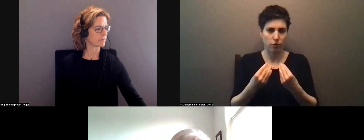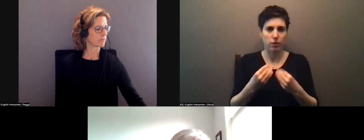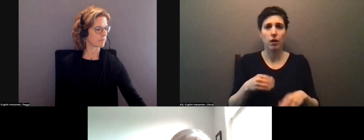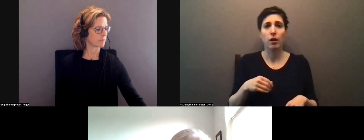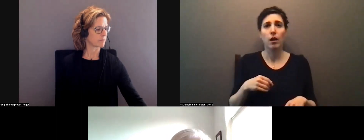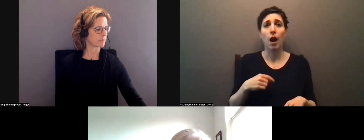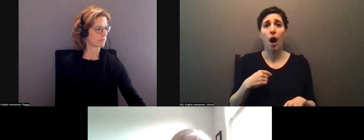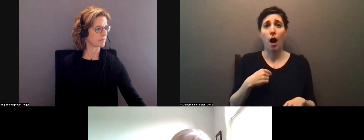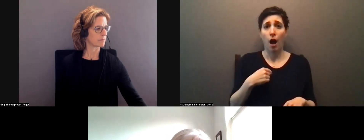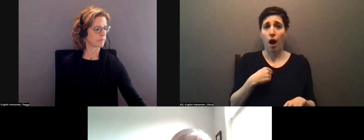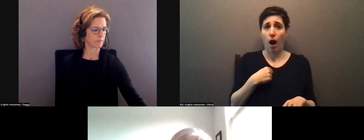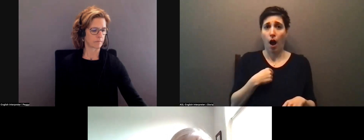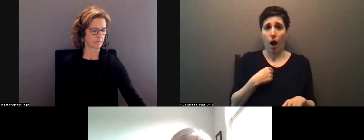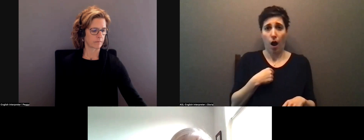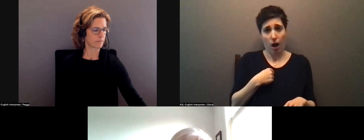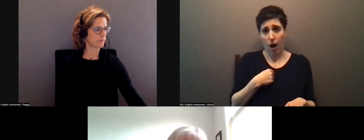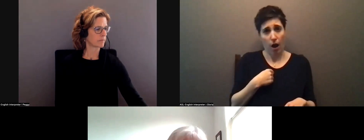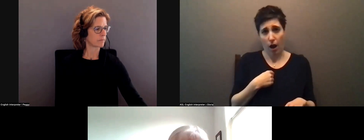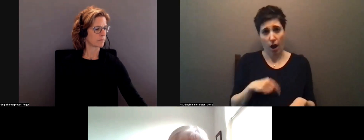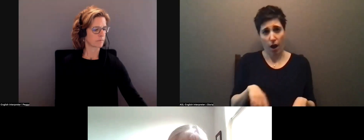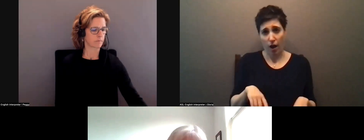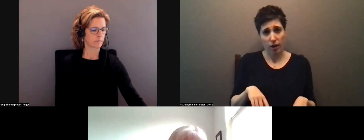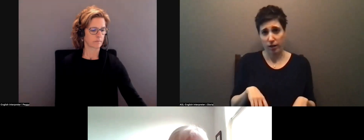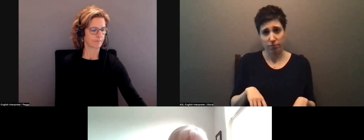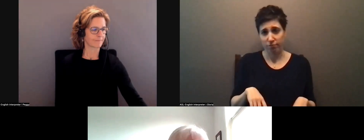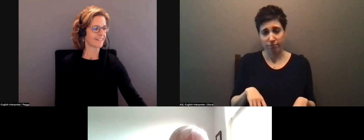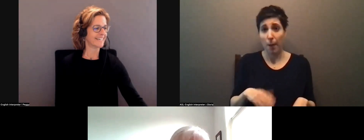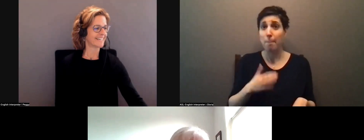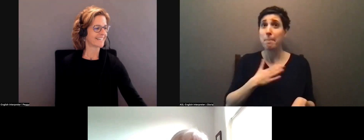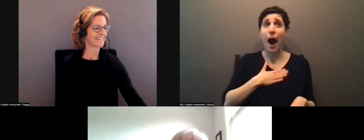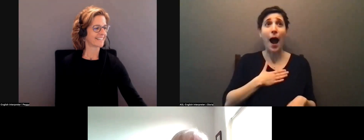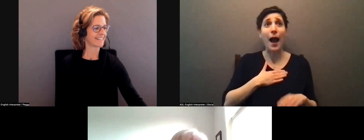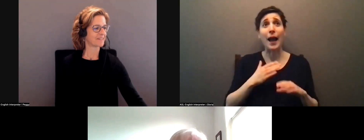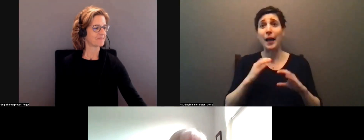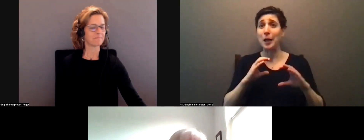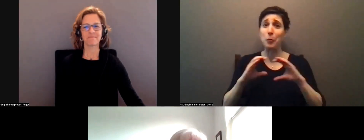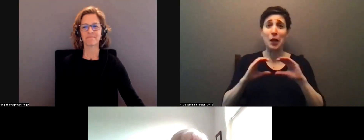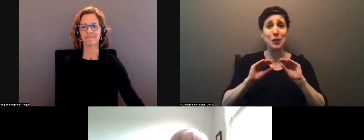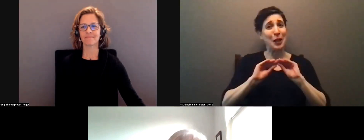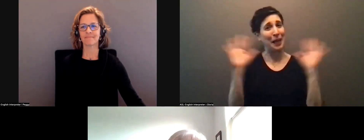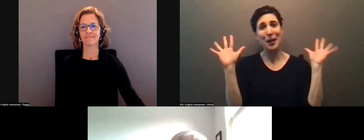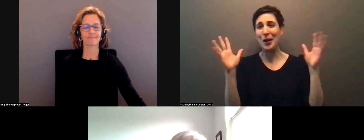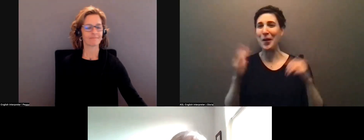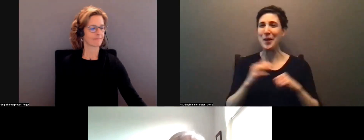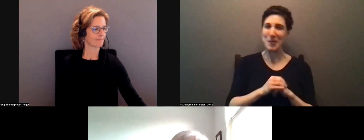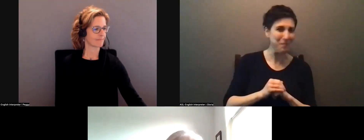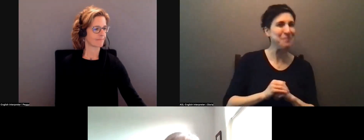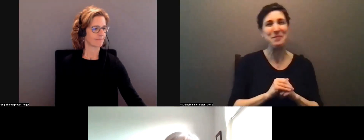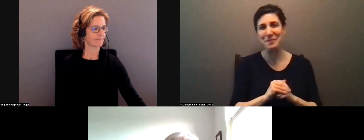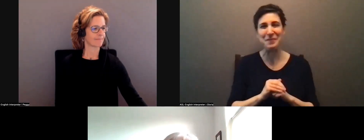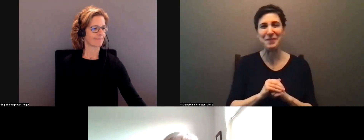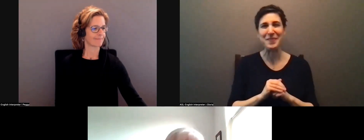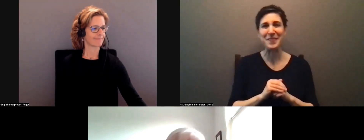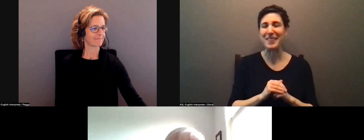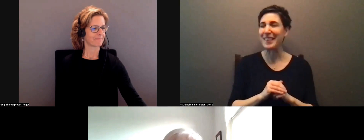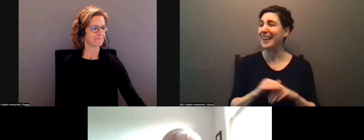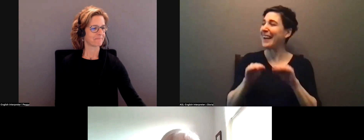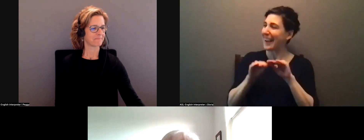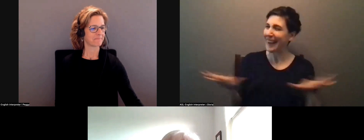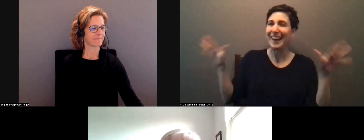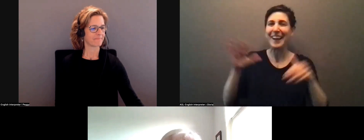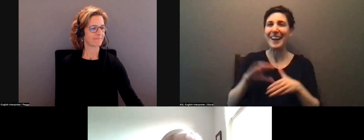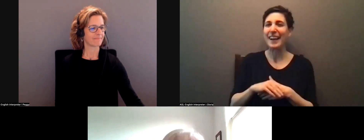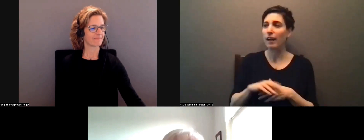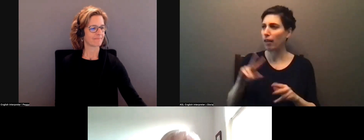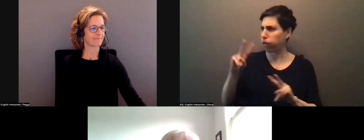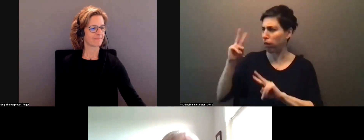I feel like I am so clear in my communication, and boy, was I not.